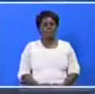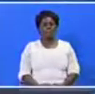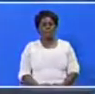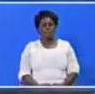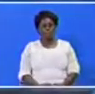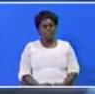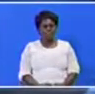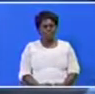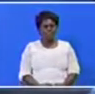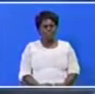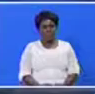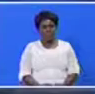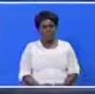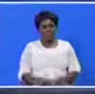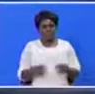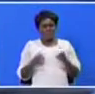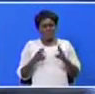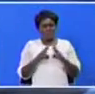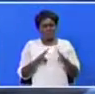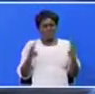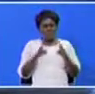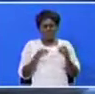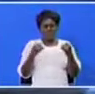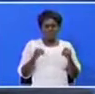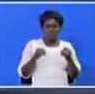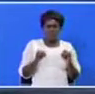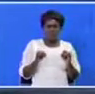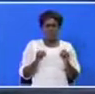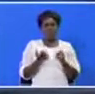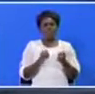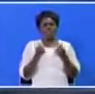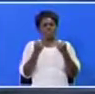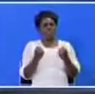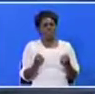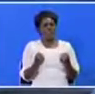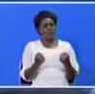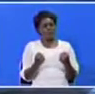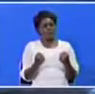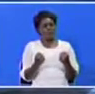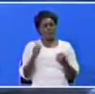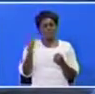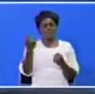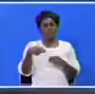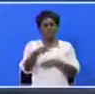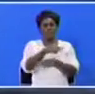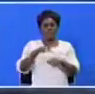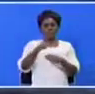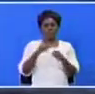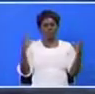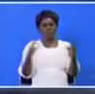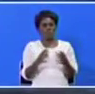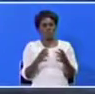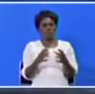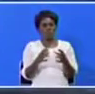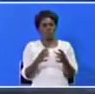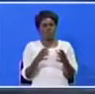Well, you know, what was so great about it is it was fun to play and an honor, just an absolute honor to be on the same field with the Kenyan national team. And I thought they,